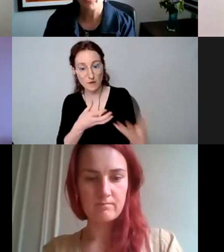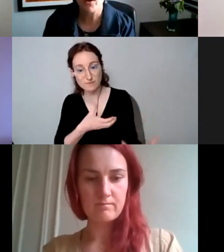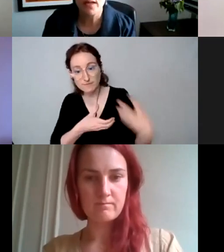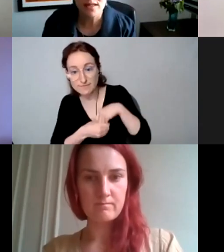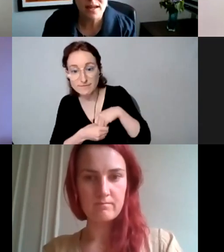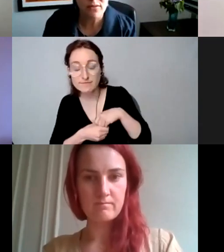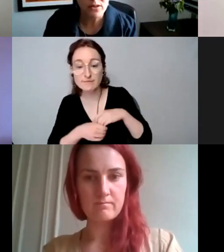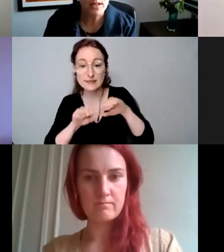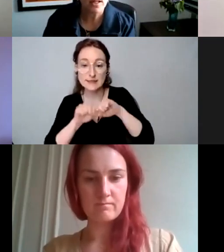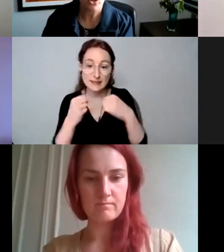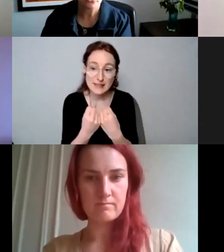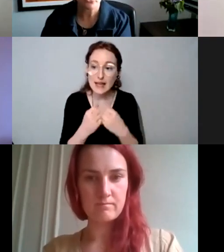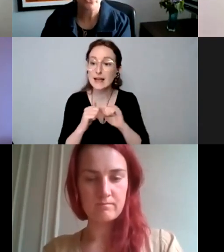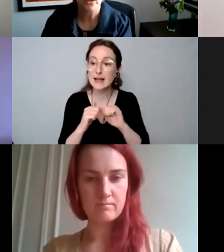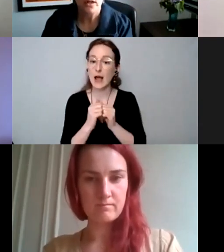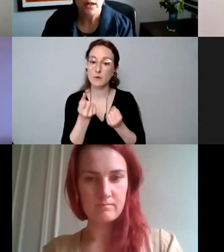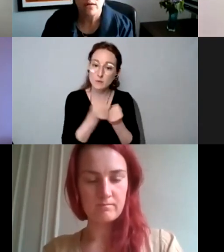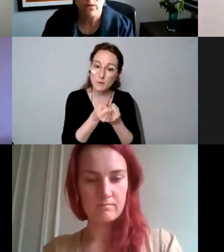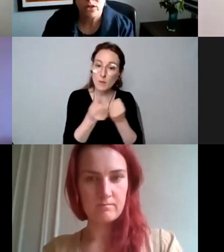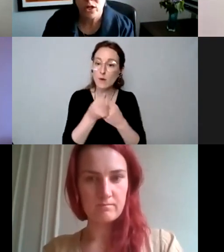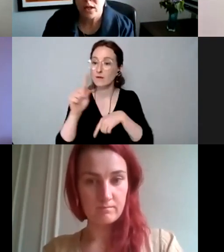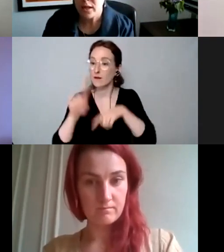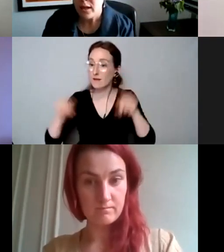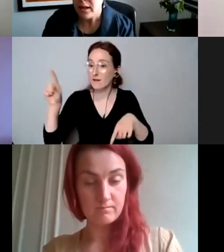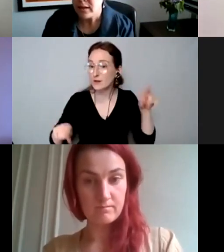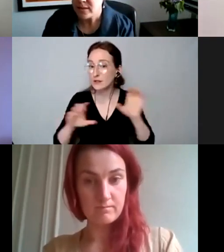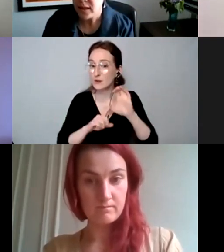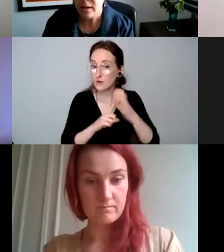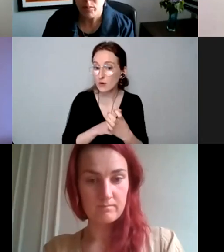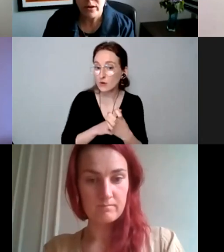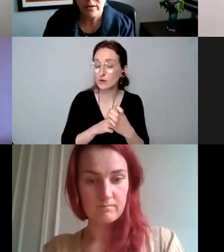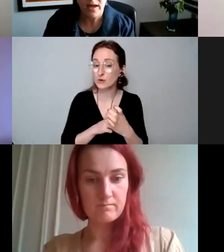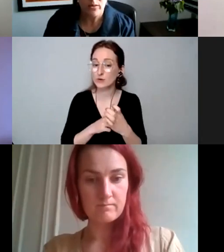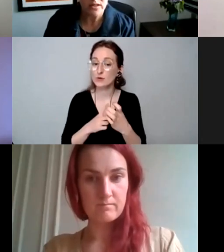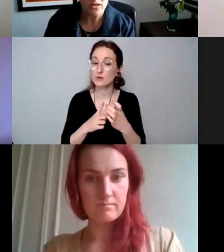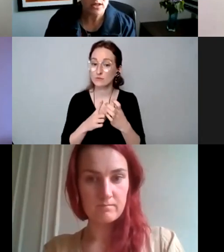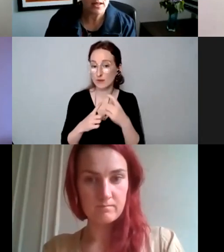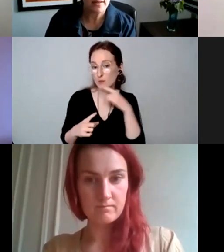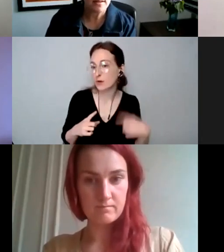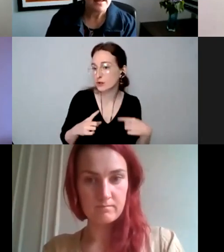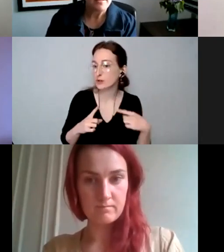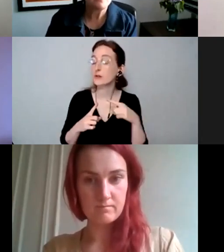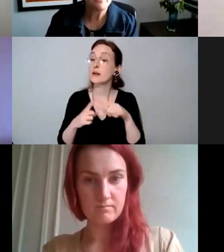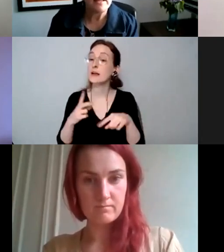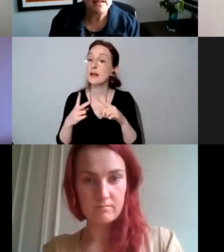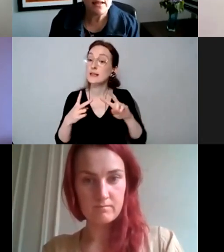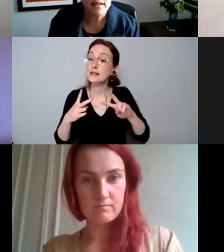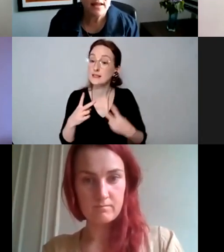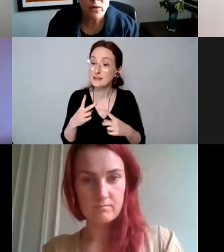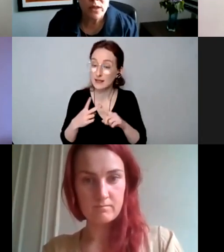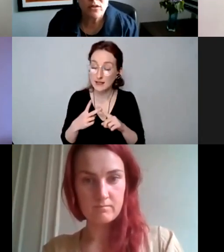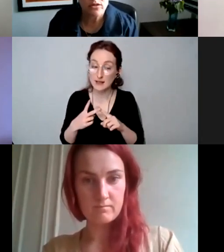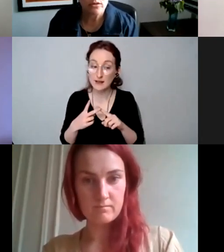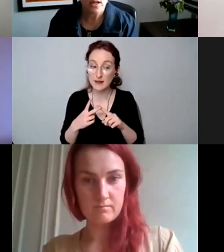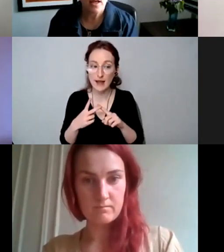for promoting diversity culture in Russia. And a second part of that question is there anything